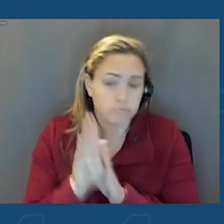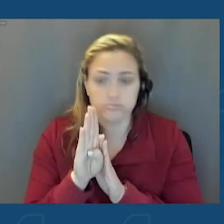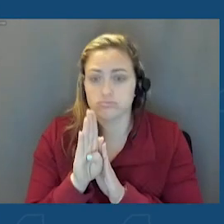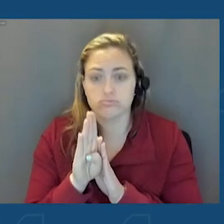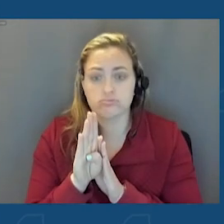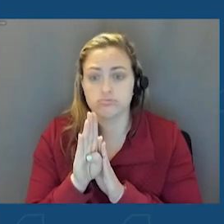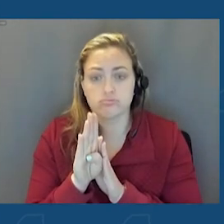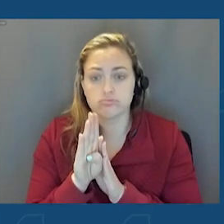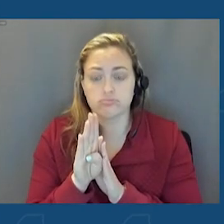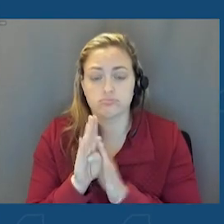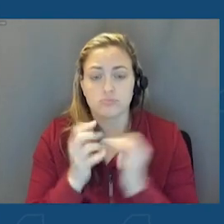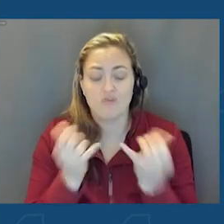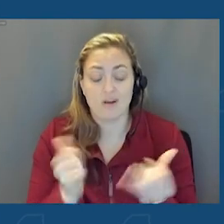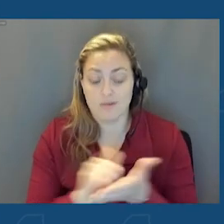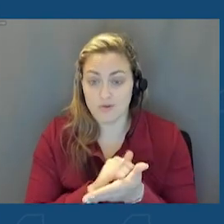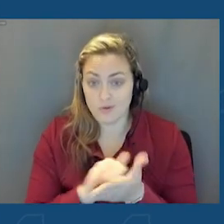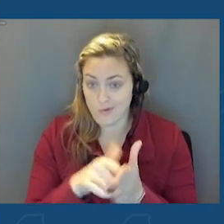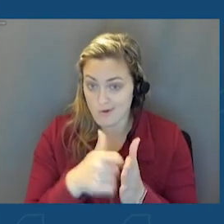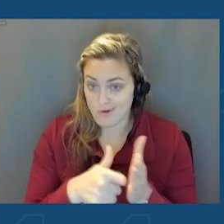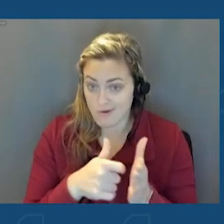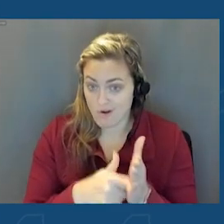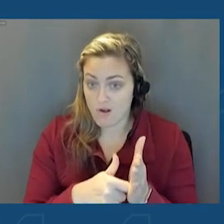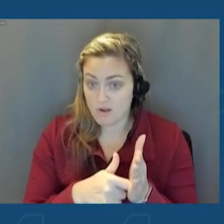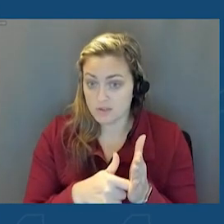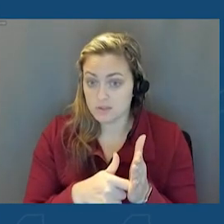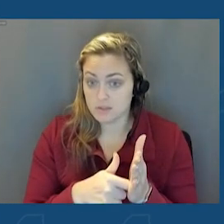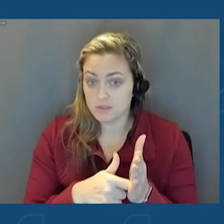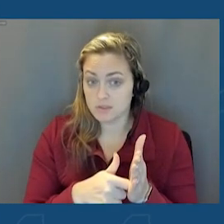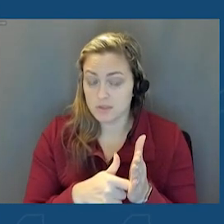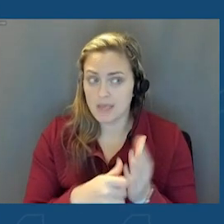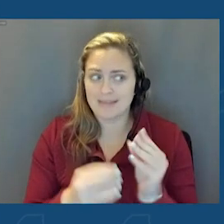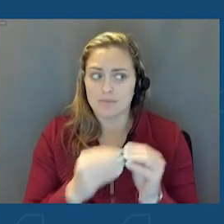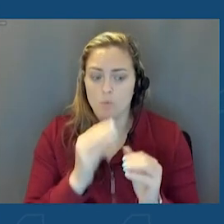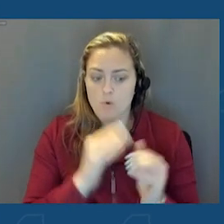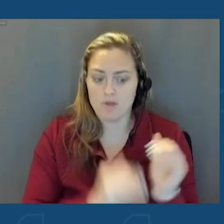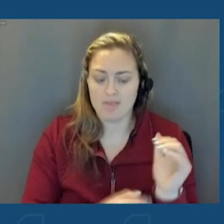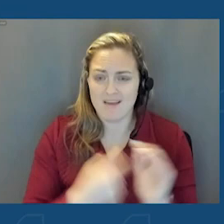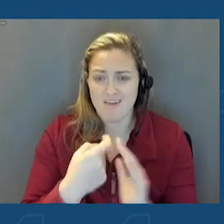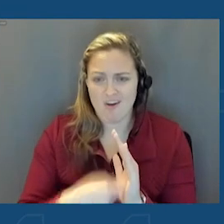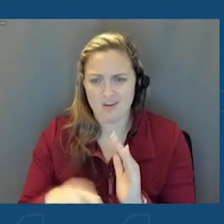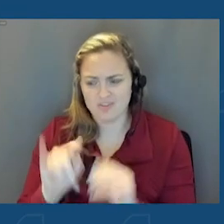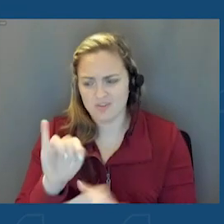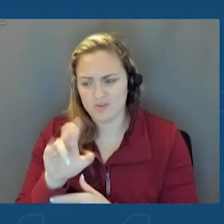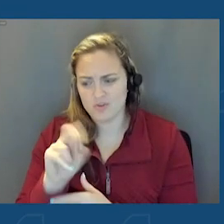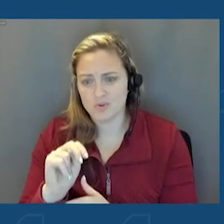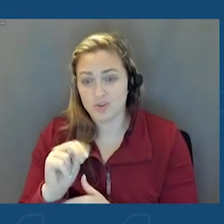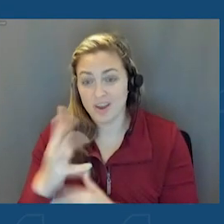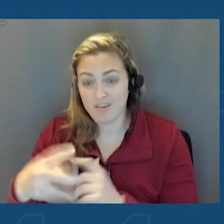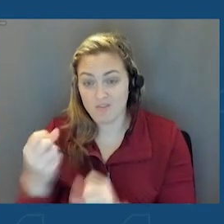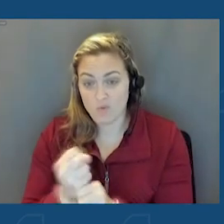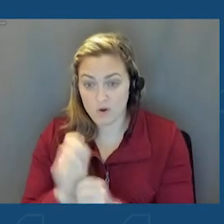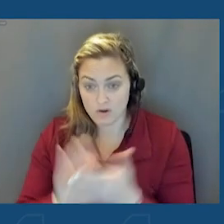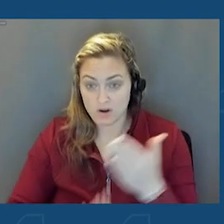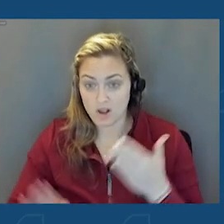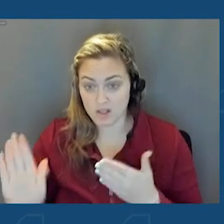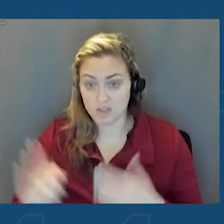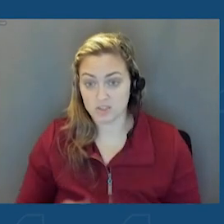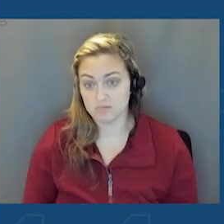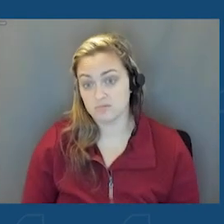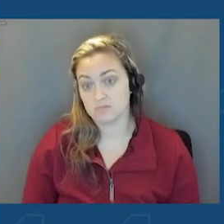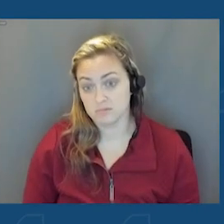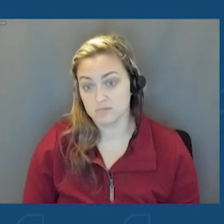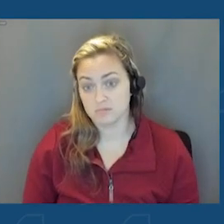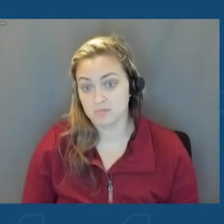now in New York, the cost of child care exceeds the cost of tuition at a four-year college, right? That is